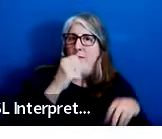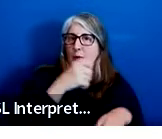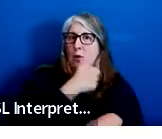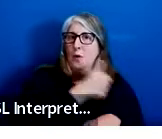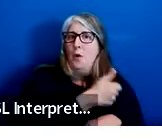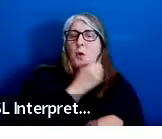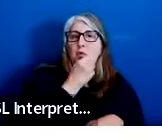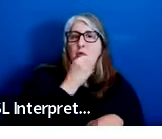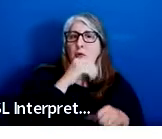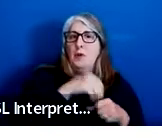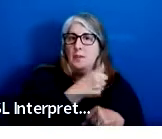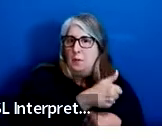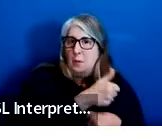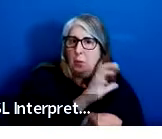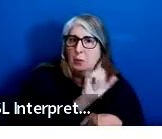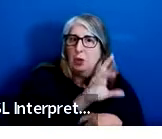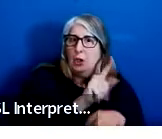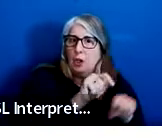in their own cart.